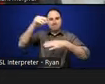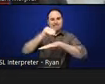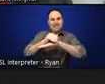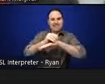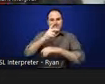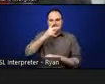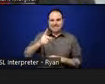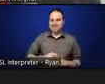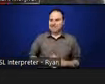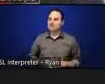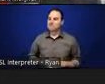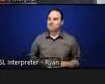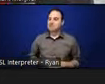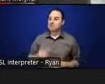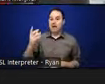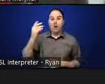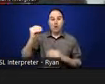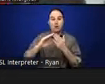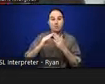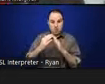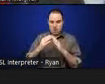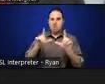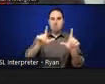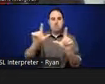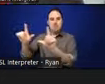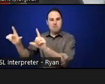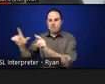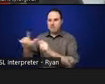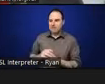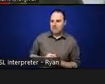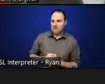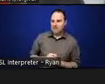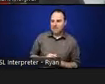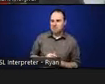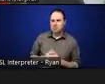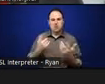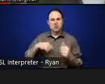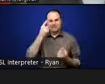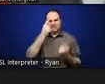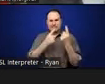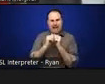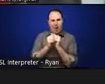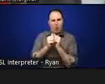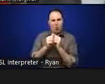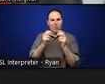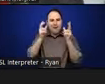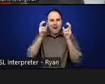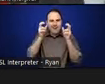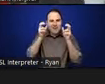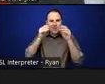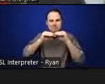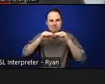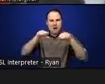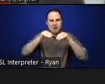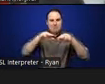that are out in the community. We were also thinking about how can people begin to engage with audio. And so we ended up creating 12 separate audio